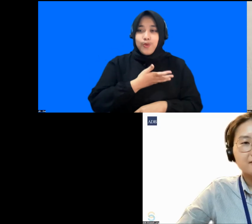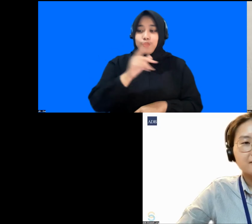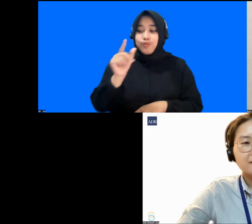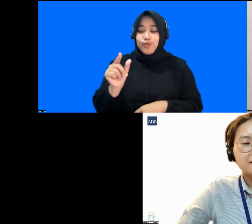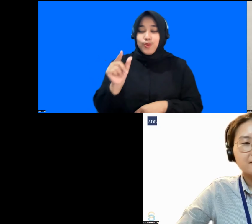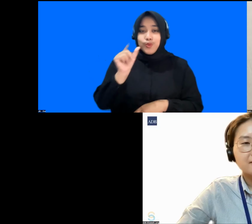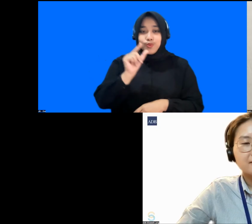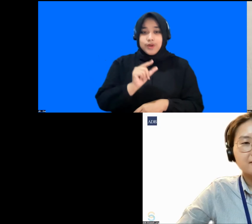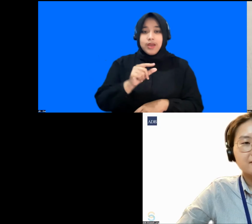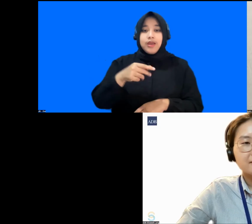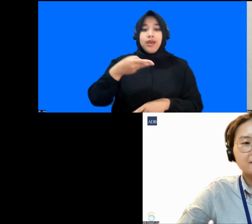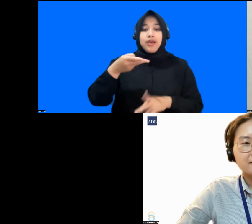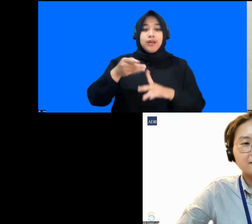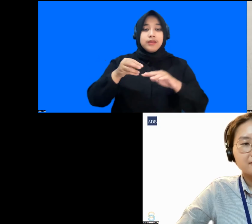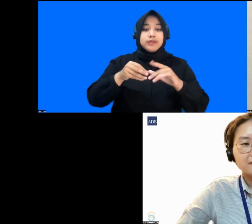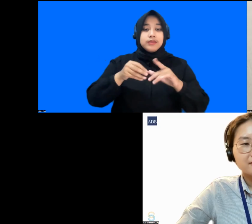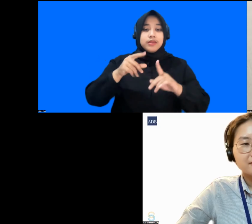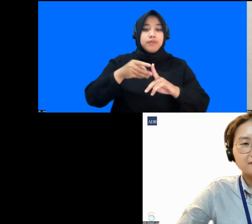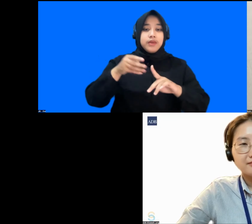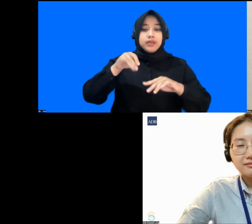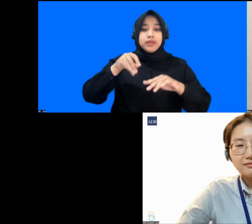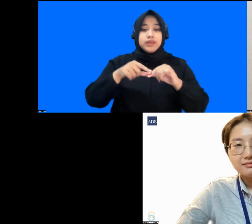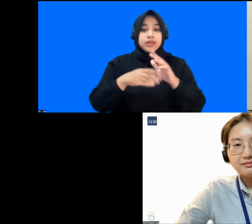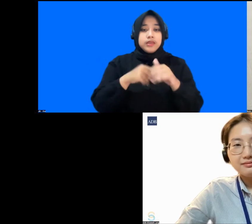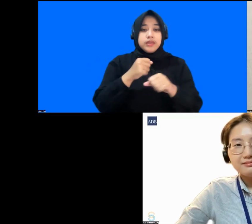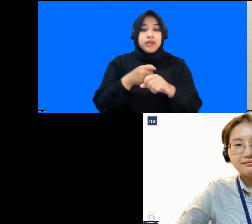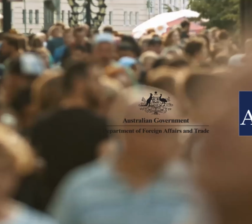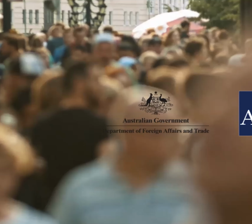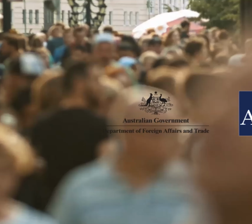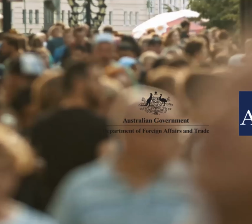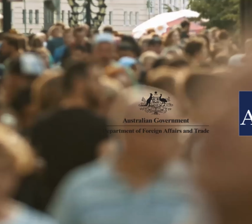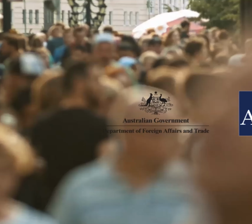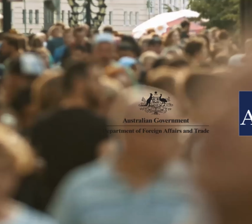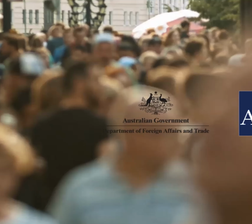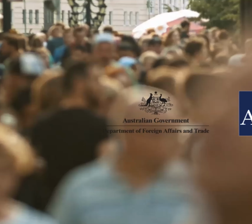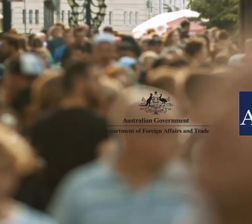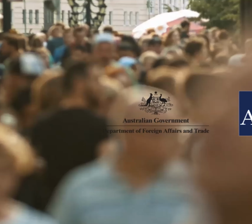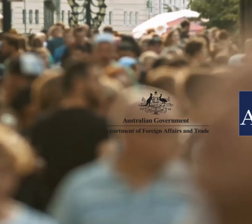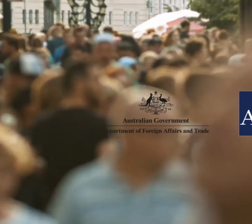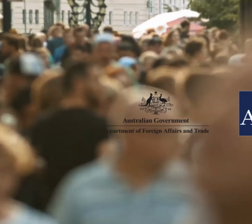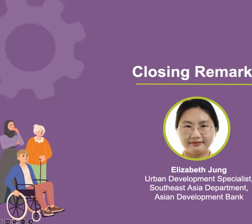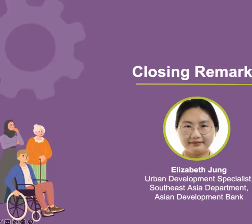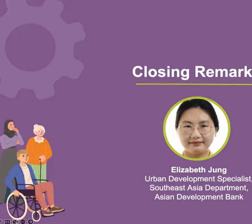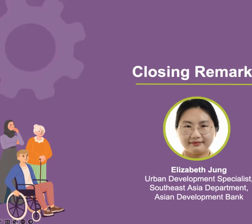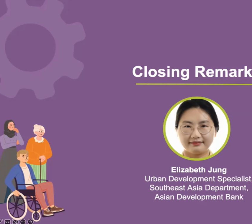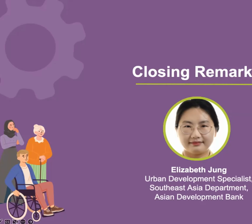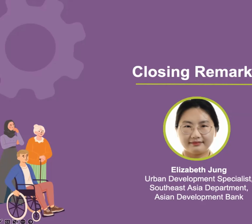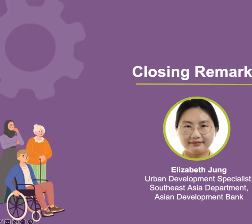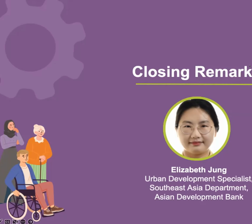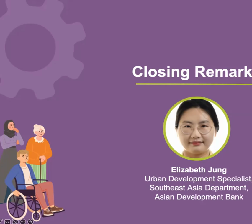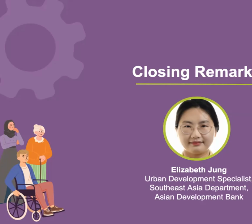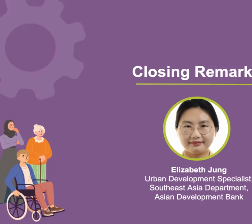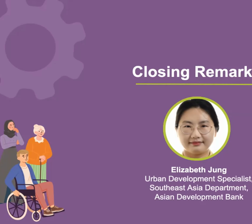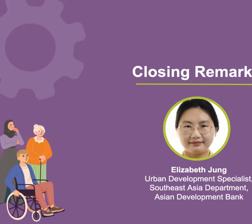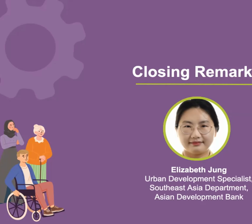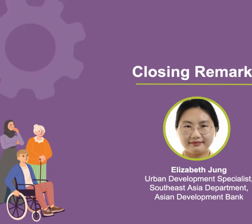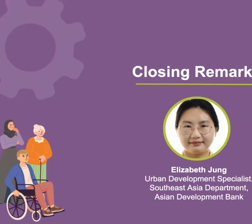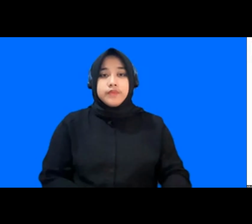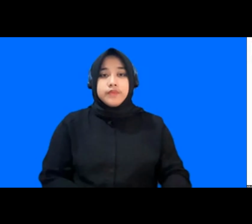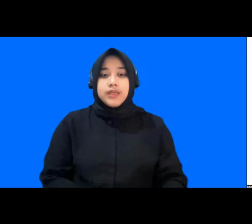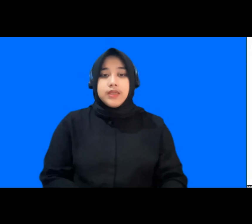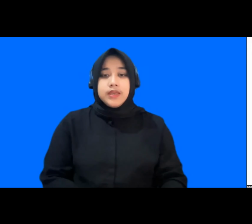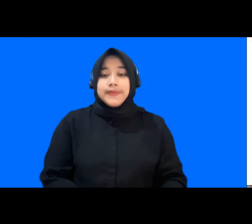ABB, to deliver some closing remarks for us. Elizabeth. Thank you for the introduction, Robin. Can you hear me